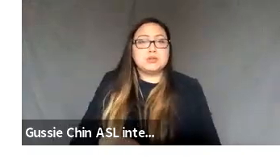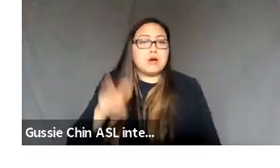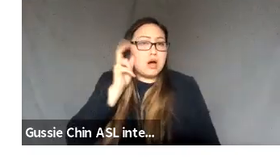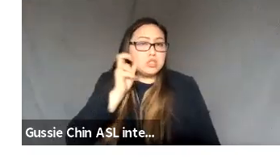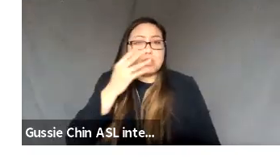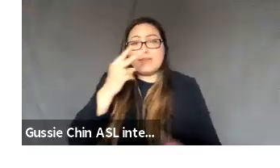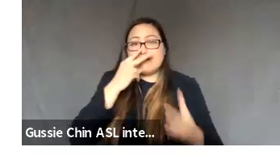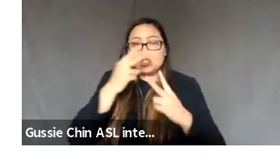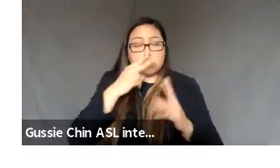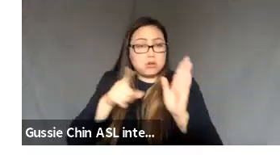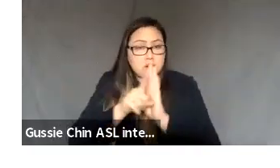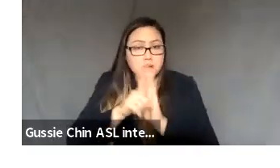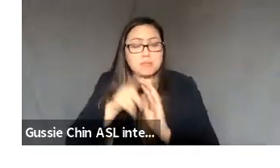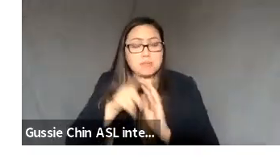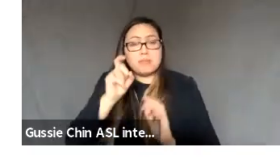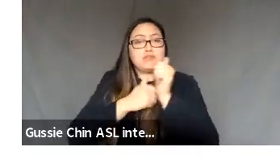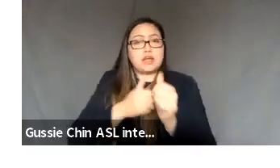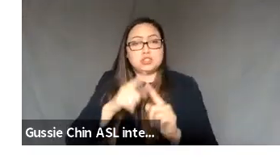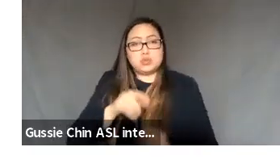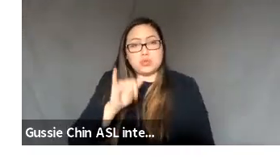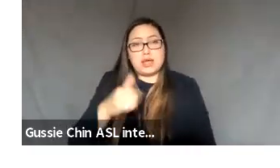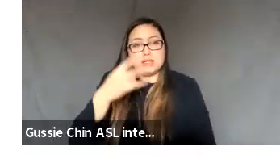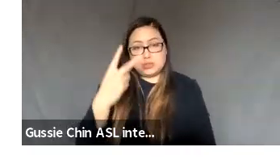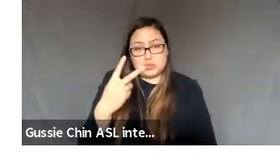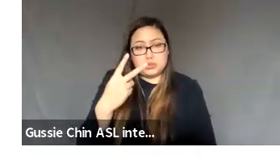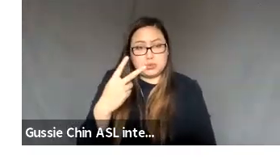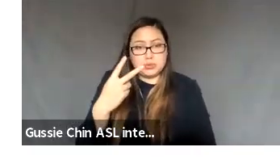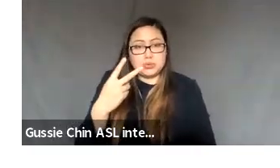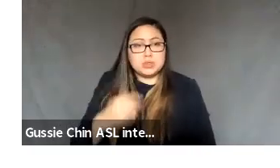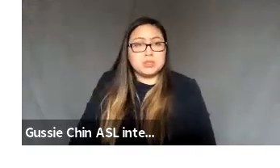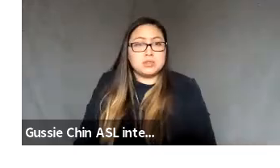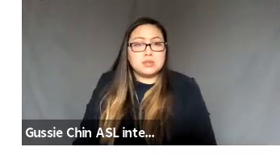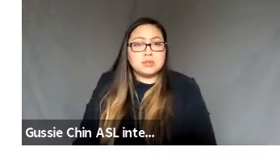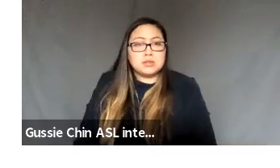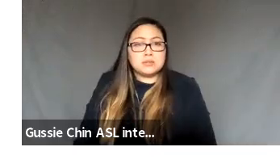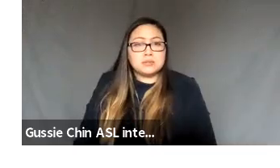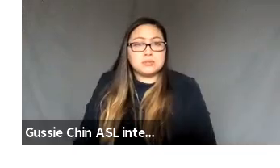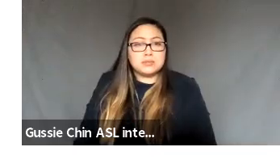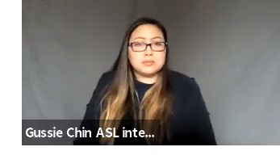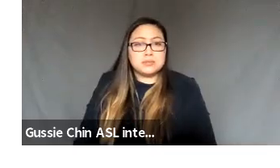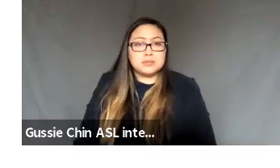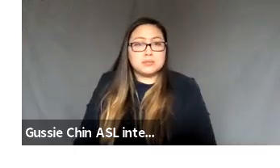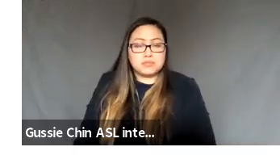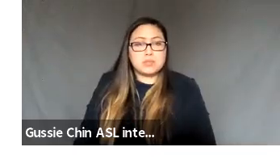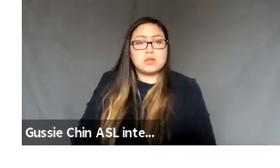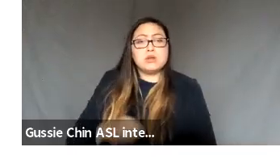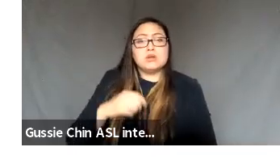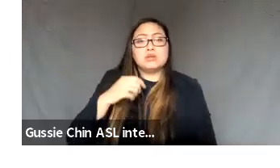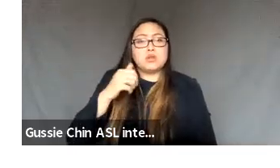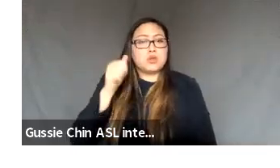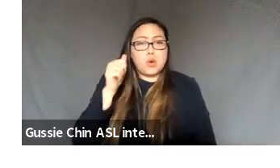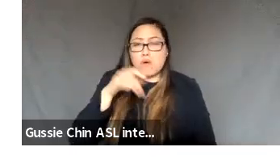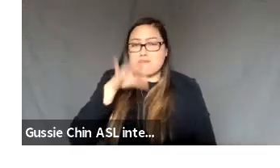alarms have to comply with those two versions. And it's incorporated by reference. So you won't find it in